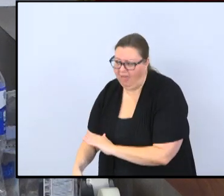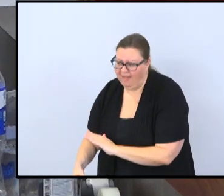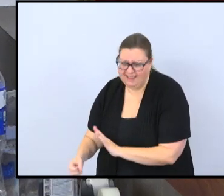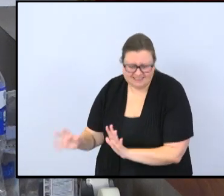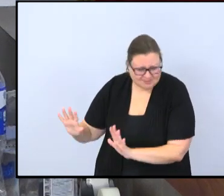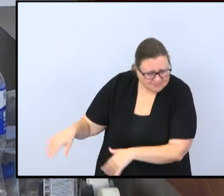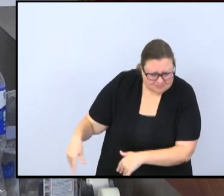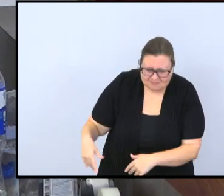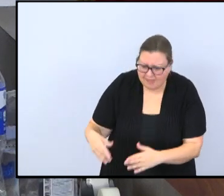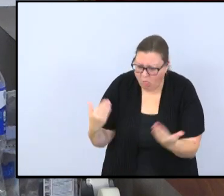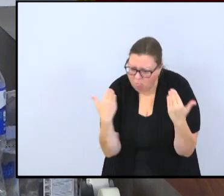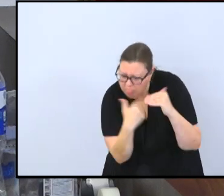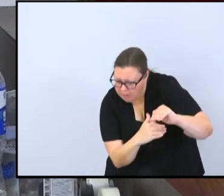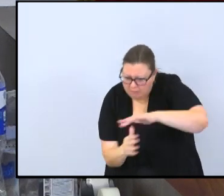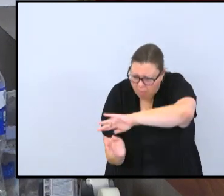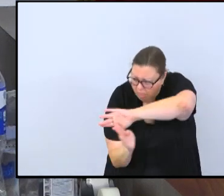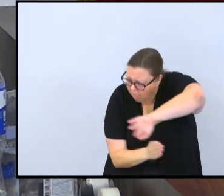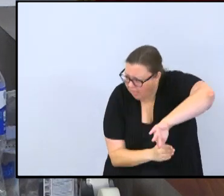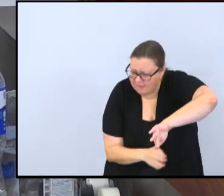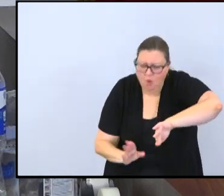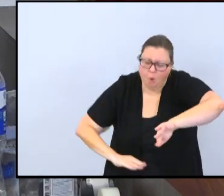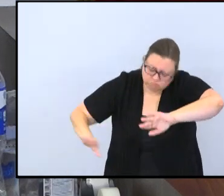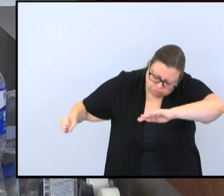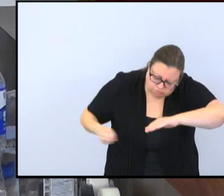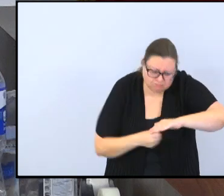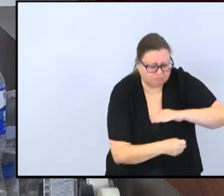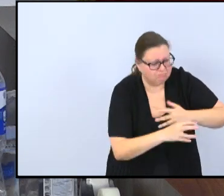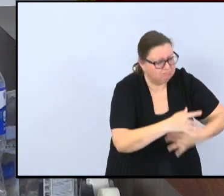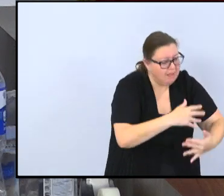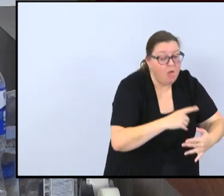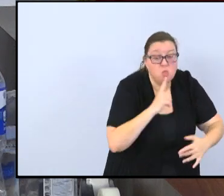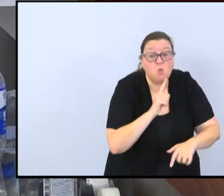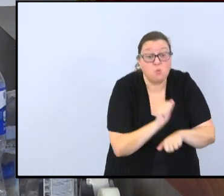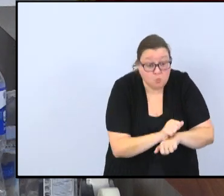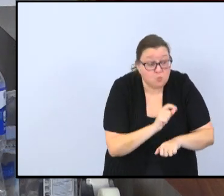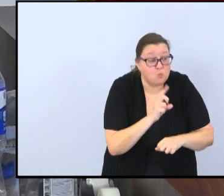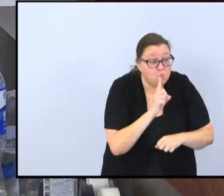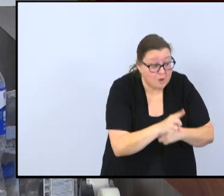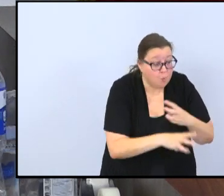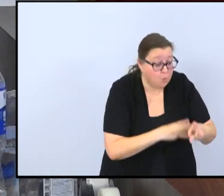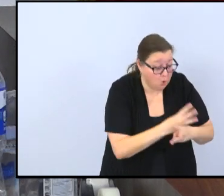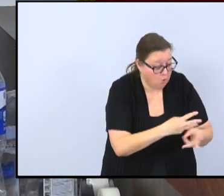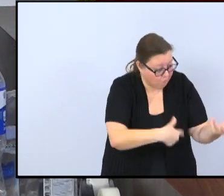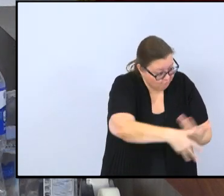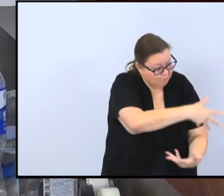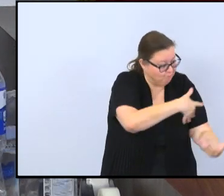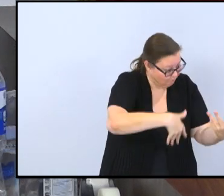graduate. And we found it, and they're thriving. They are out.